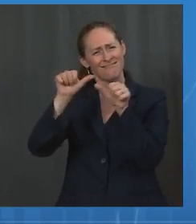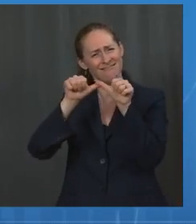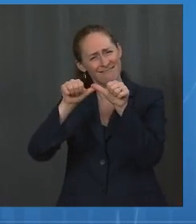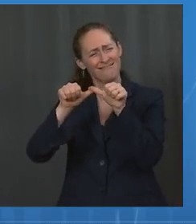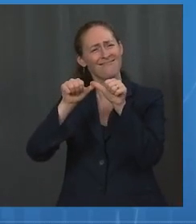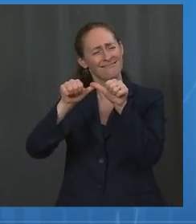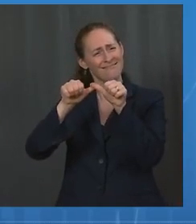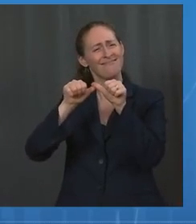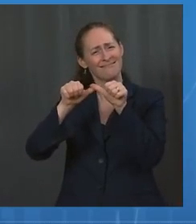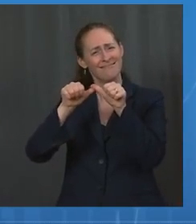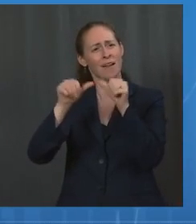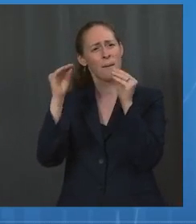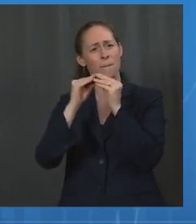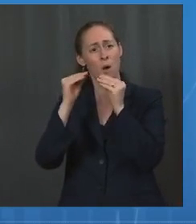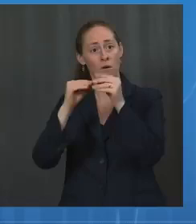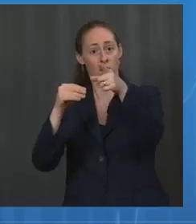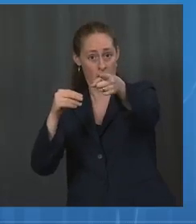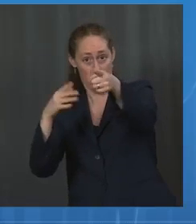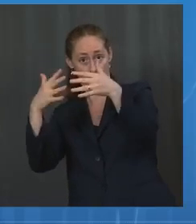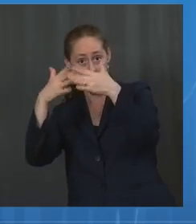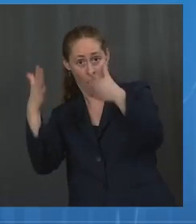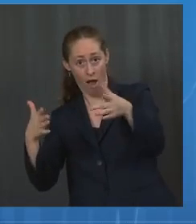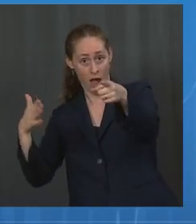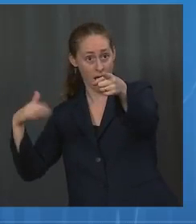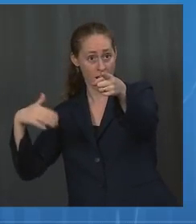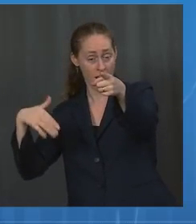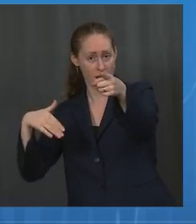American who is not yet vaccinated, or if you're an